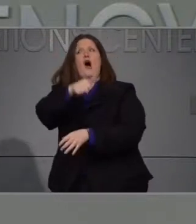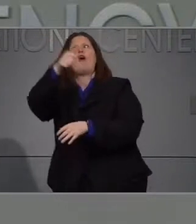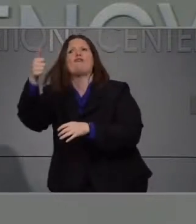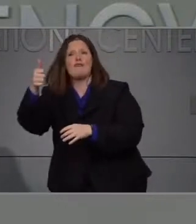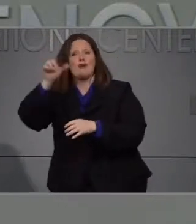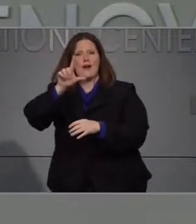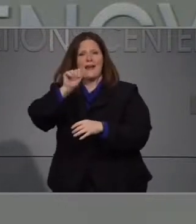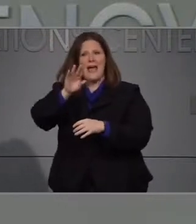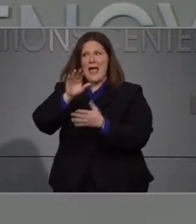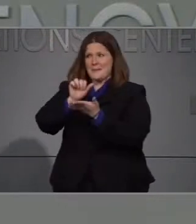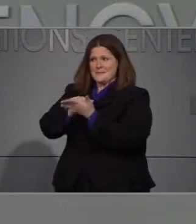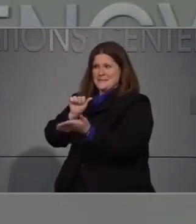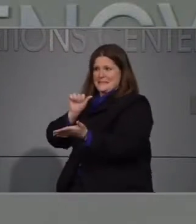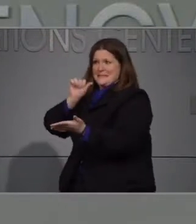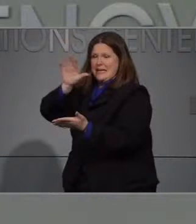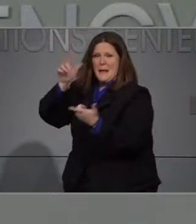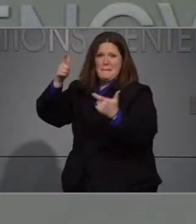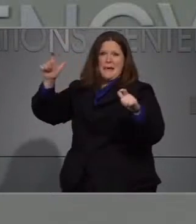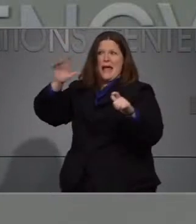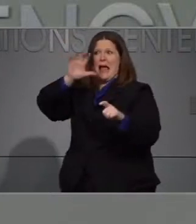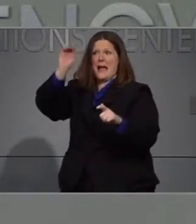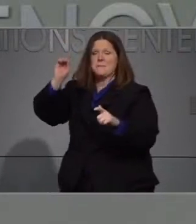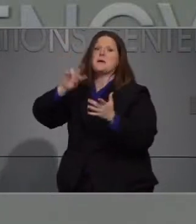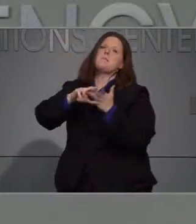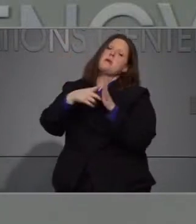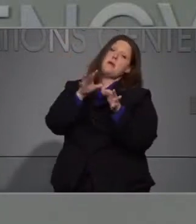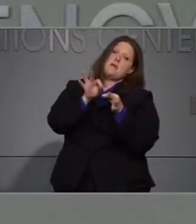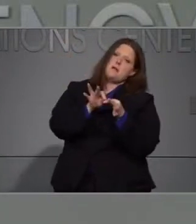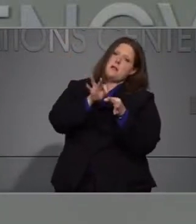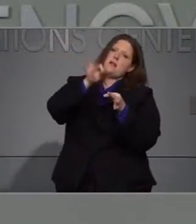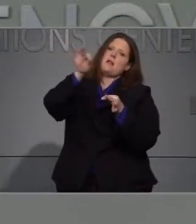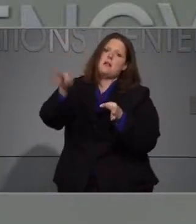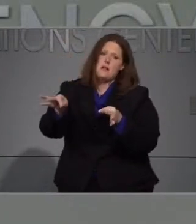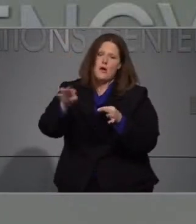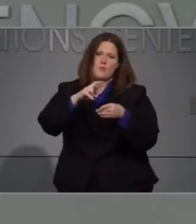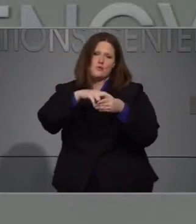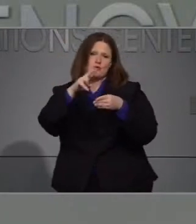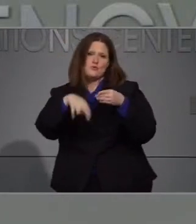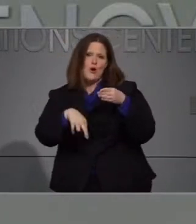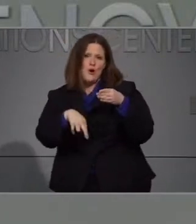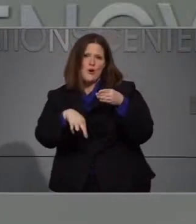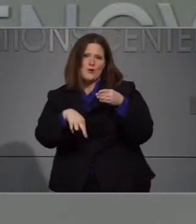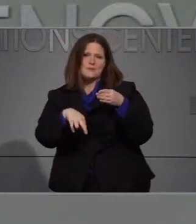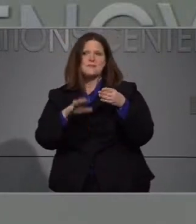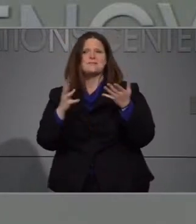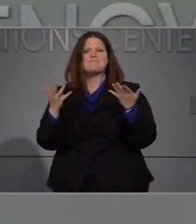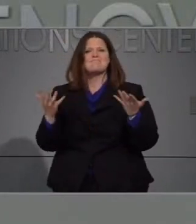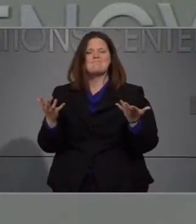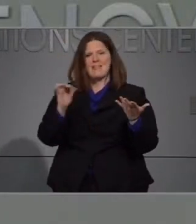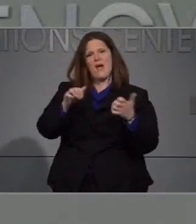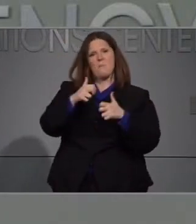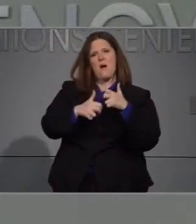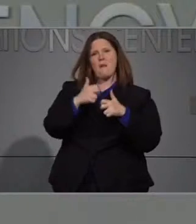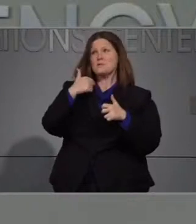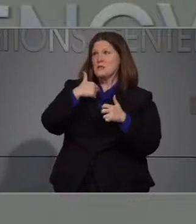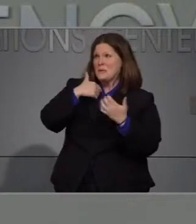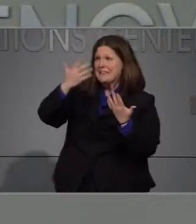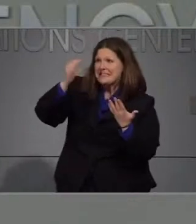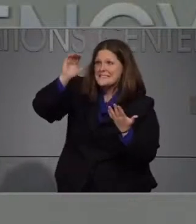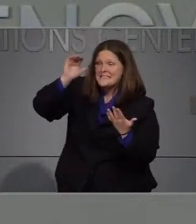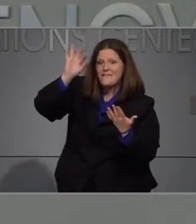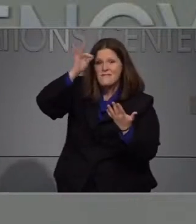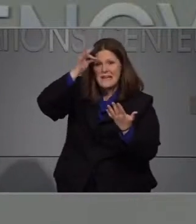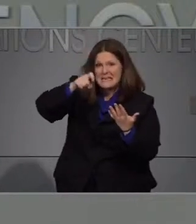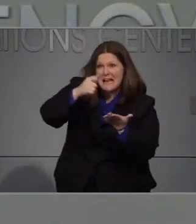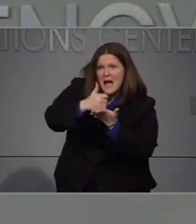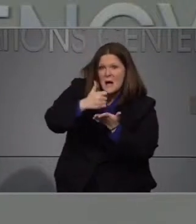further delays everyone getting test results back. And that's a real problem. So when we were seeing turnaround times